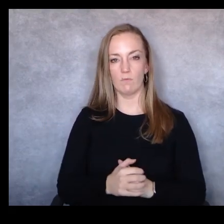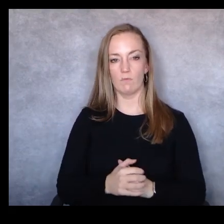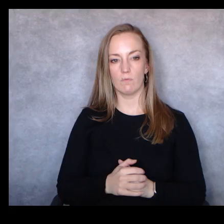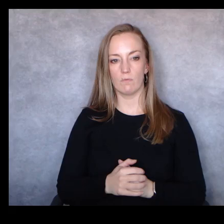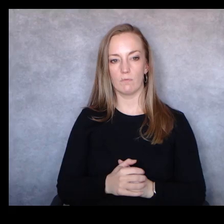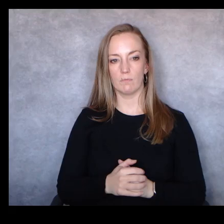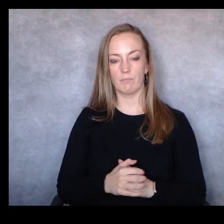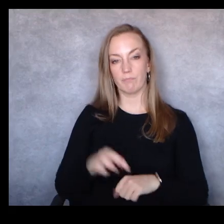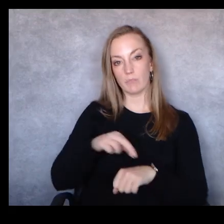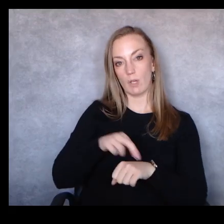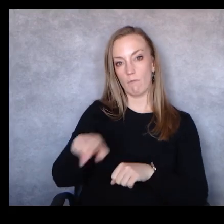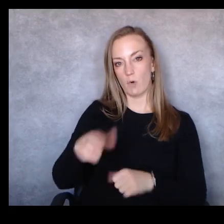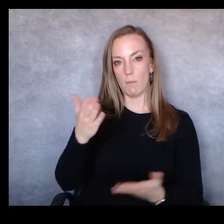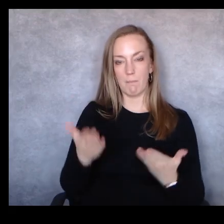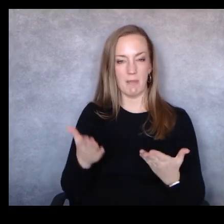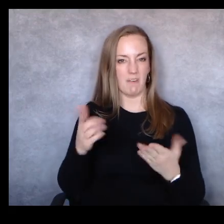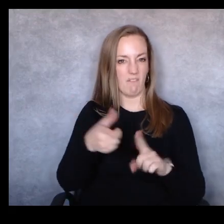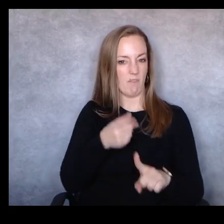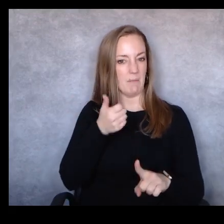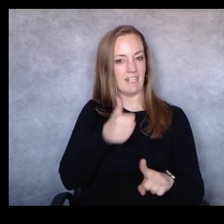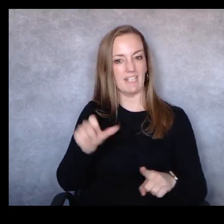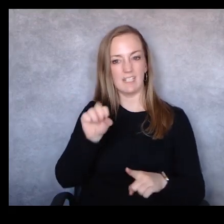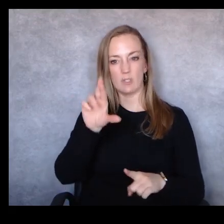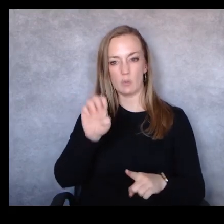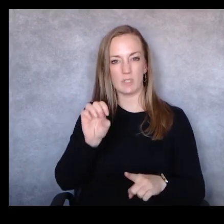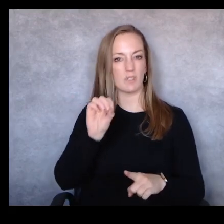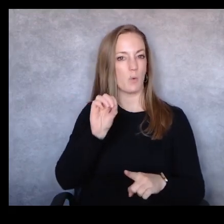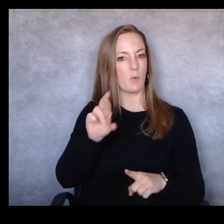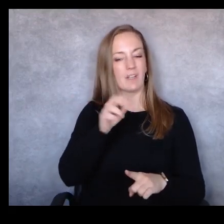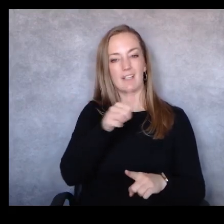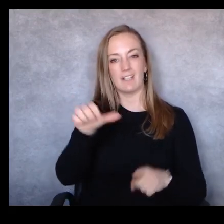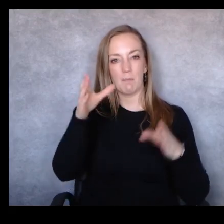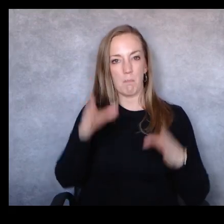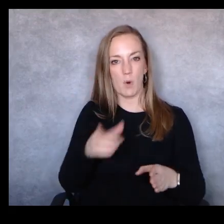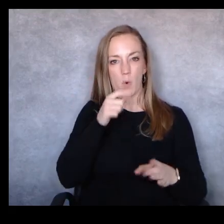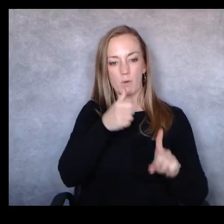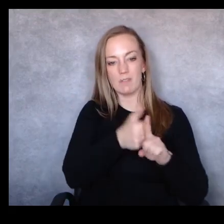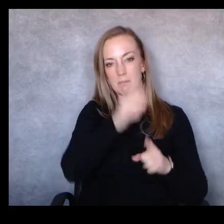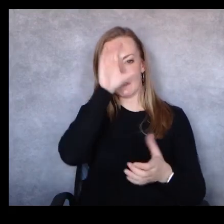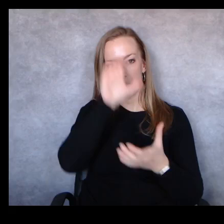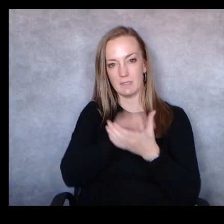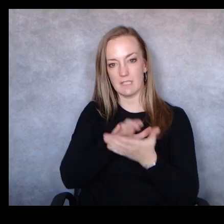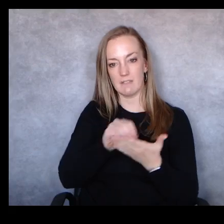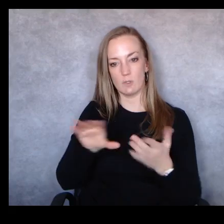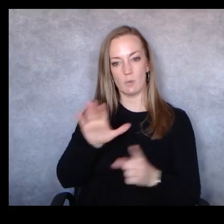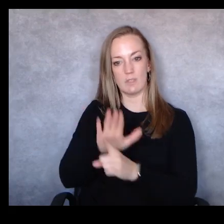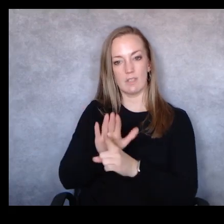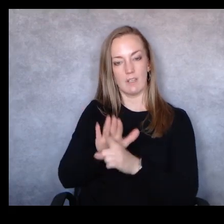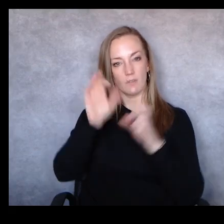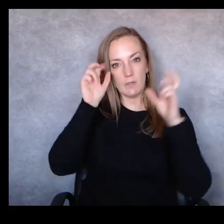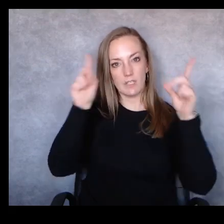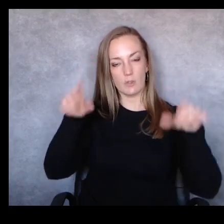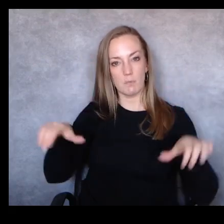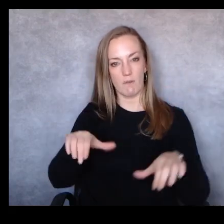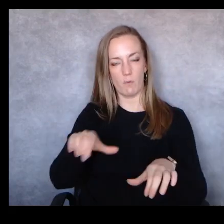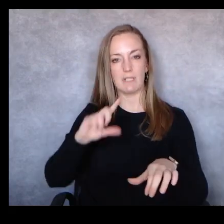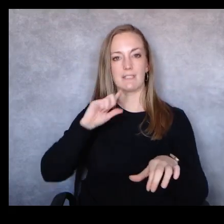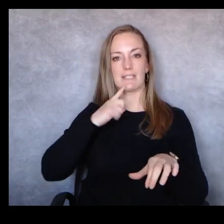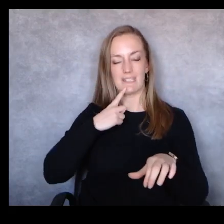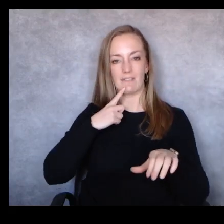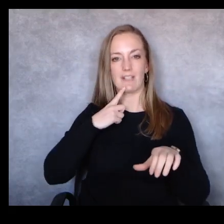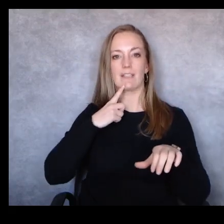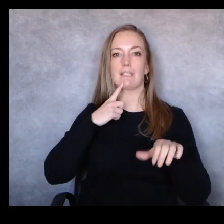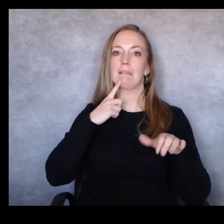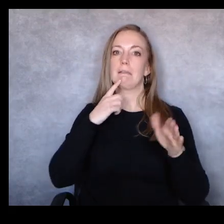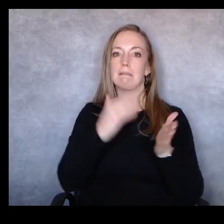A referral may come from any source or individual that believes a student's educational performance is significantly and